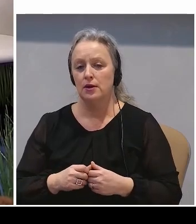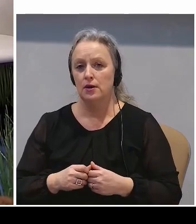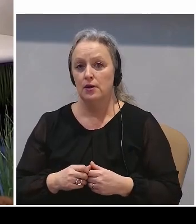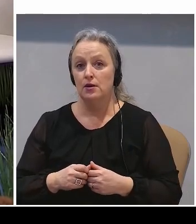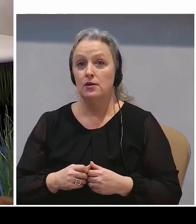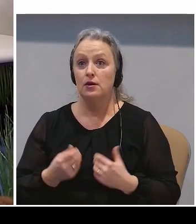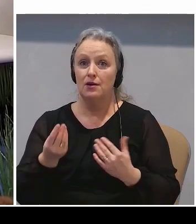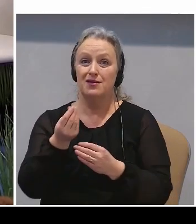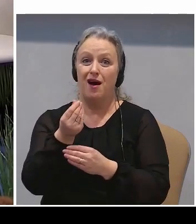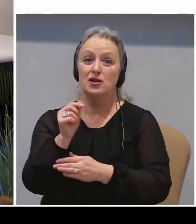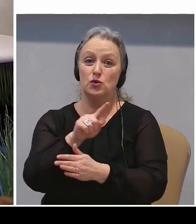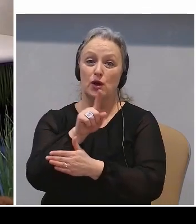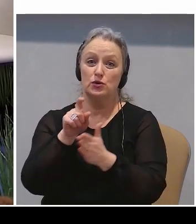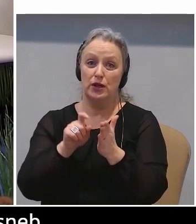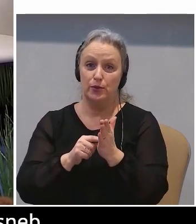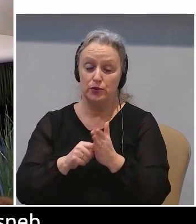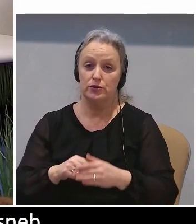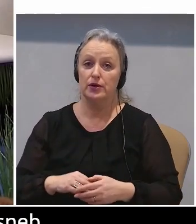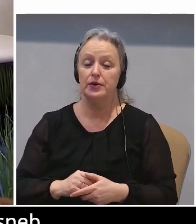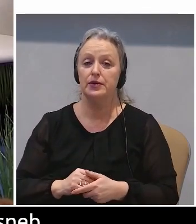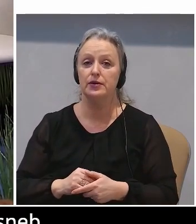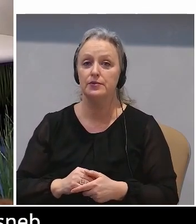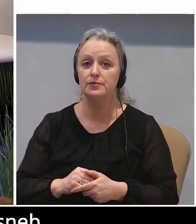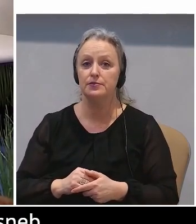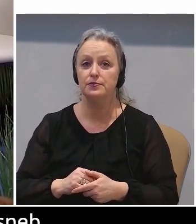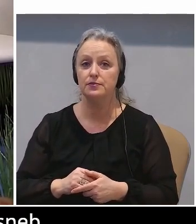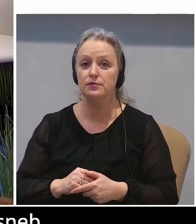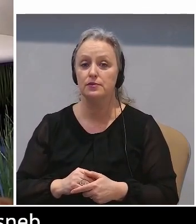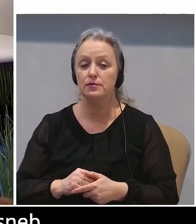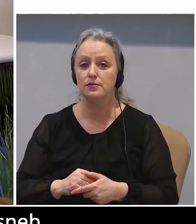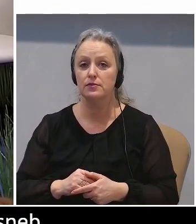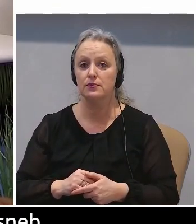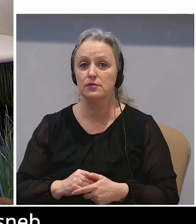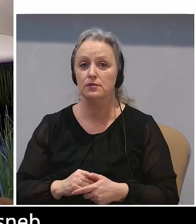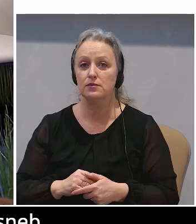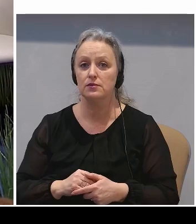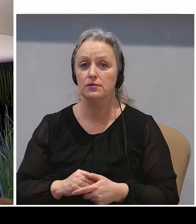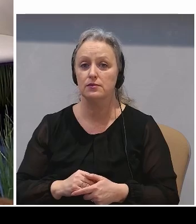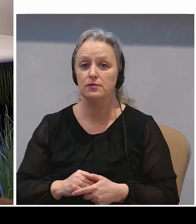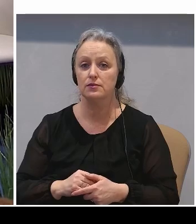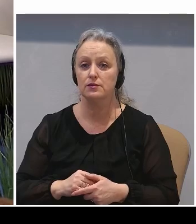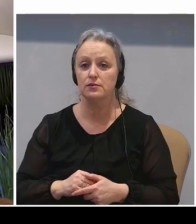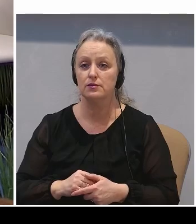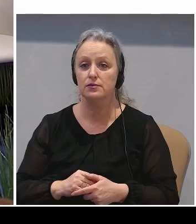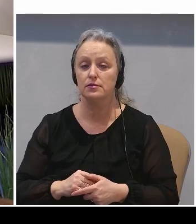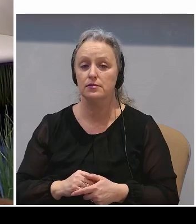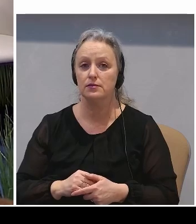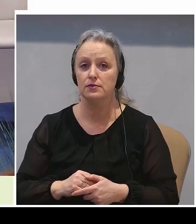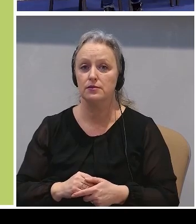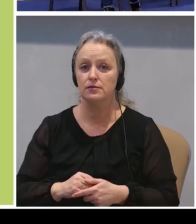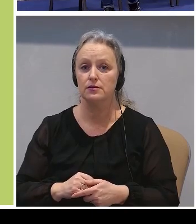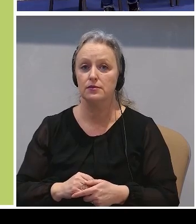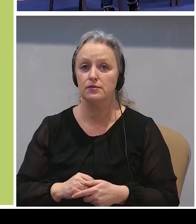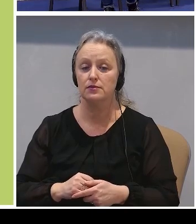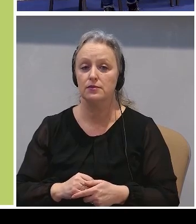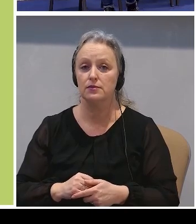limit. So it's probably very difficult even also for academic trials to get cross-border access. And then,